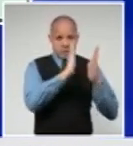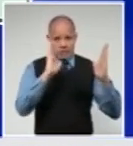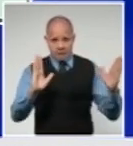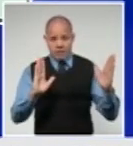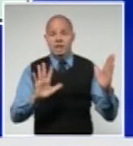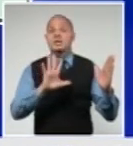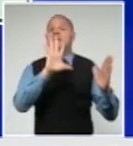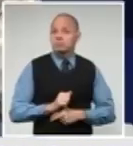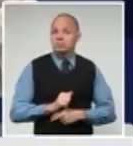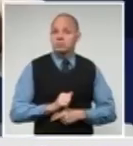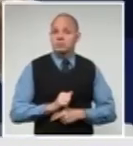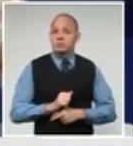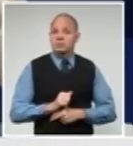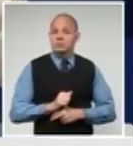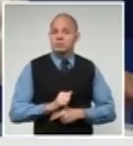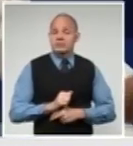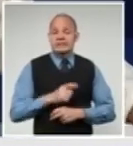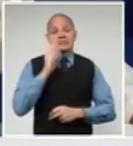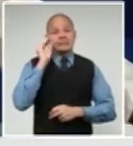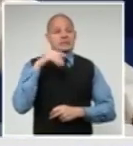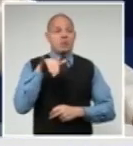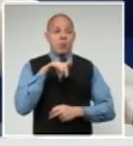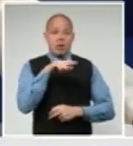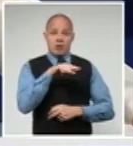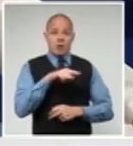2.15%. This is all the